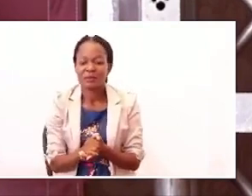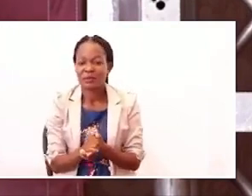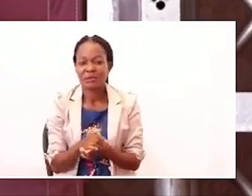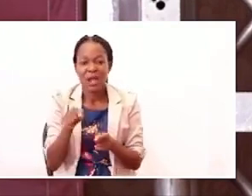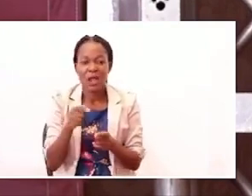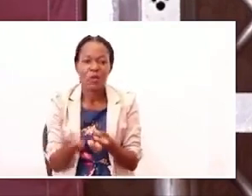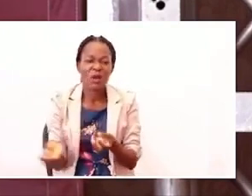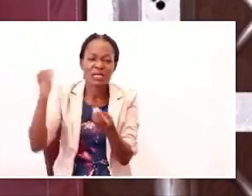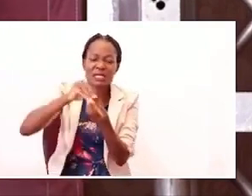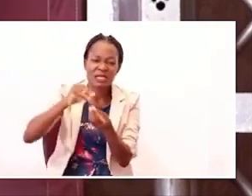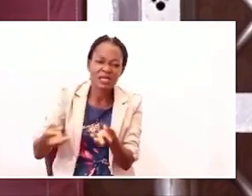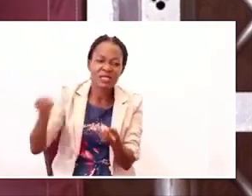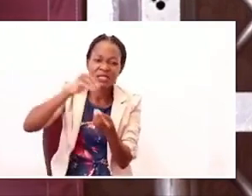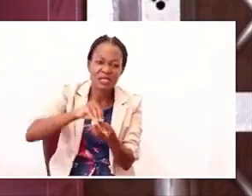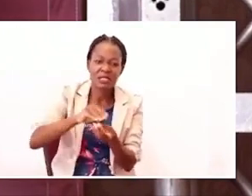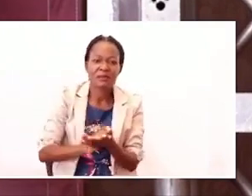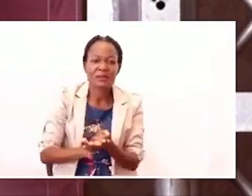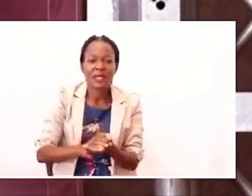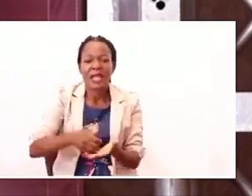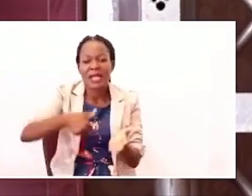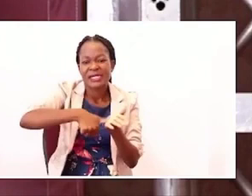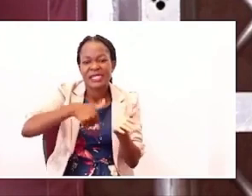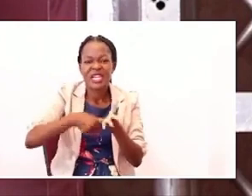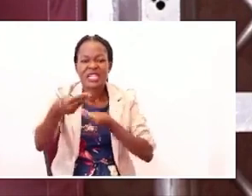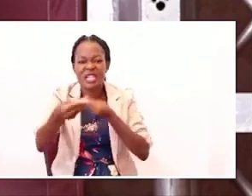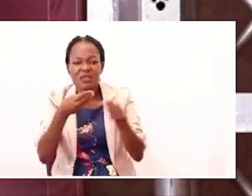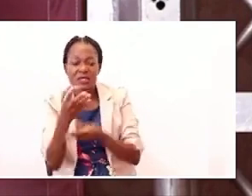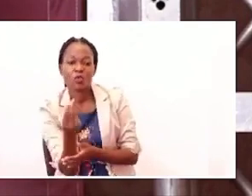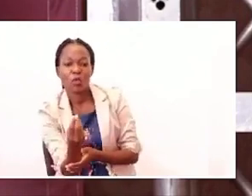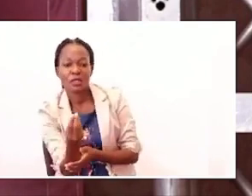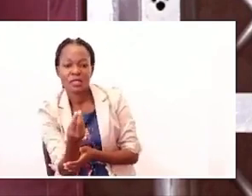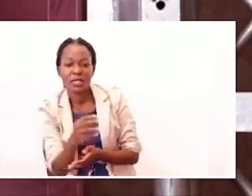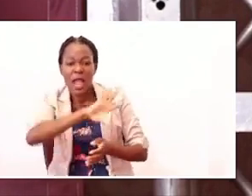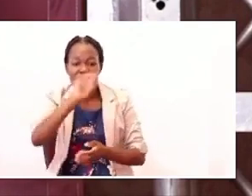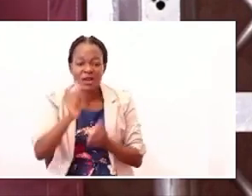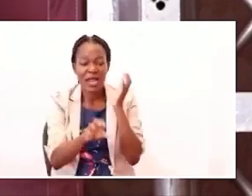increasing or rising debt servicing costs that African countries have to pay.